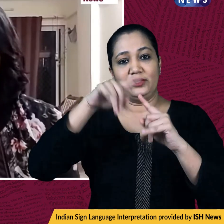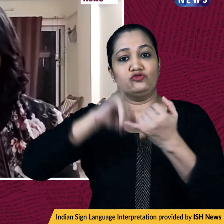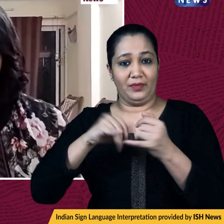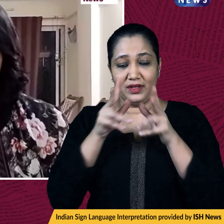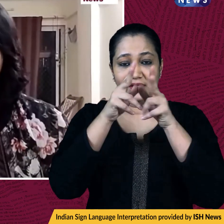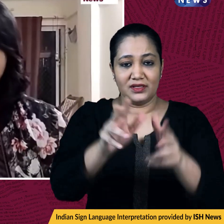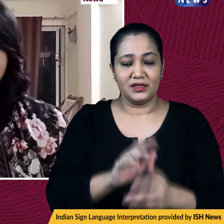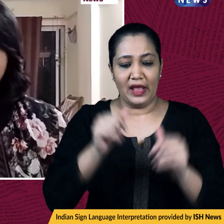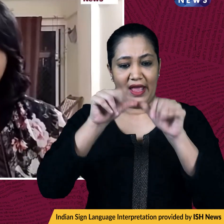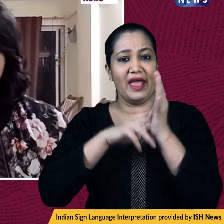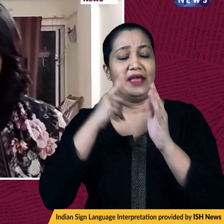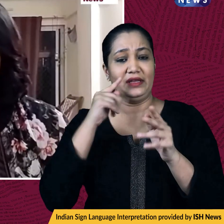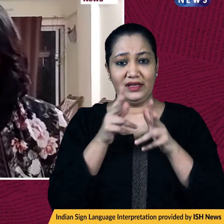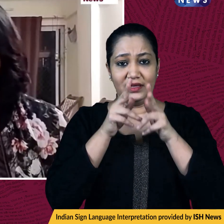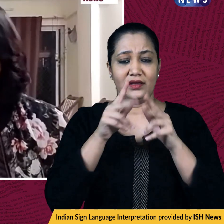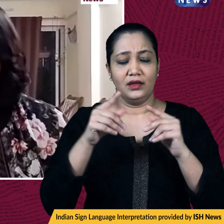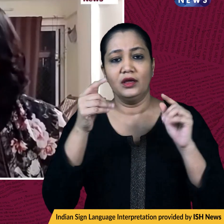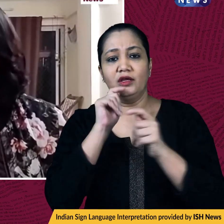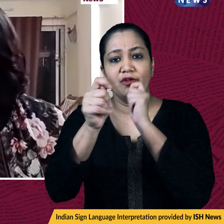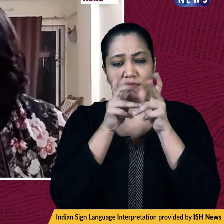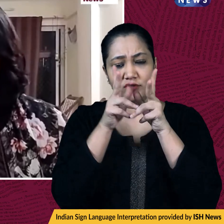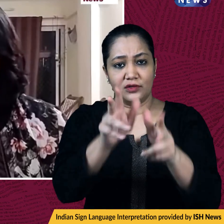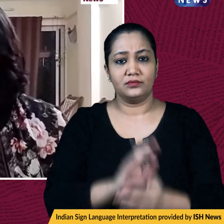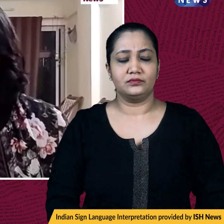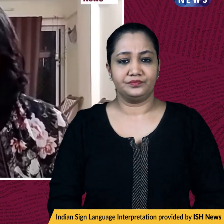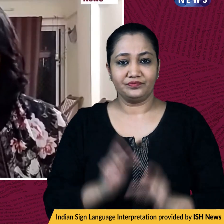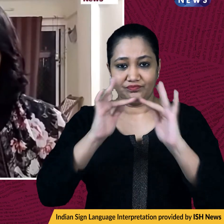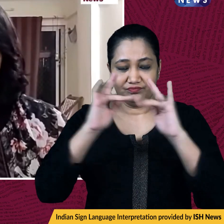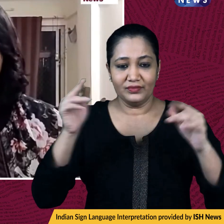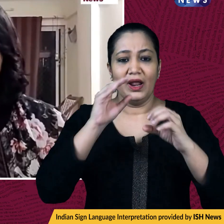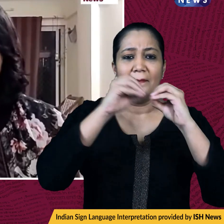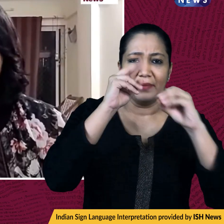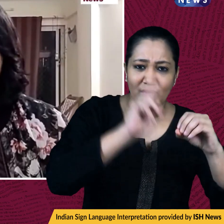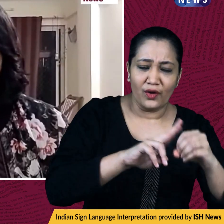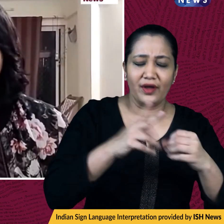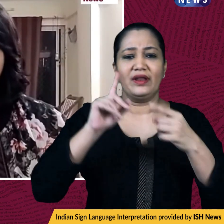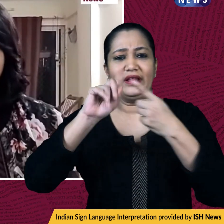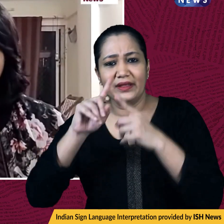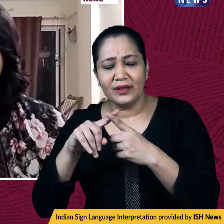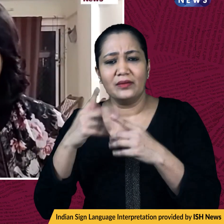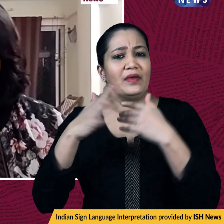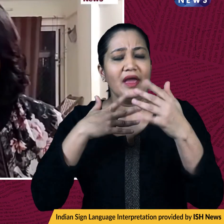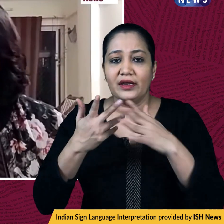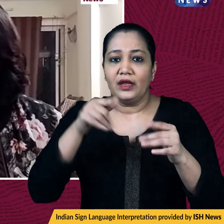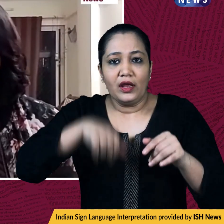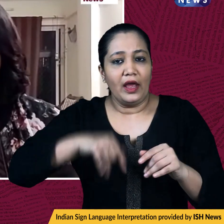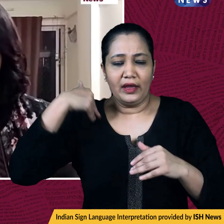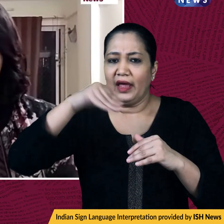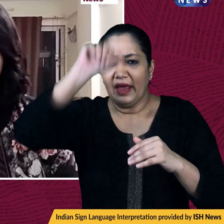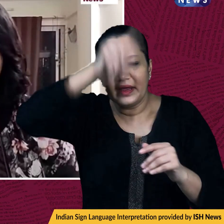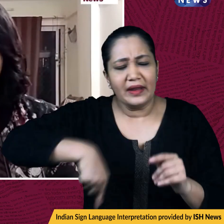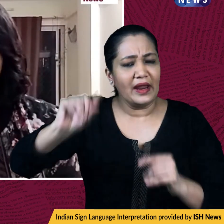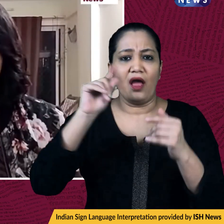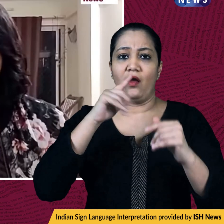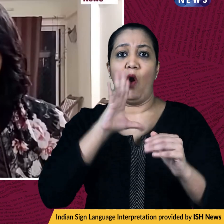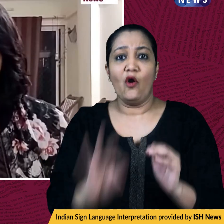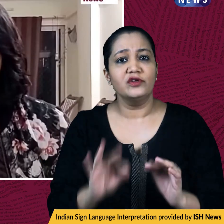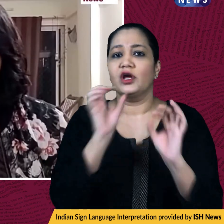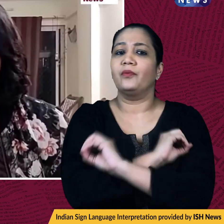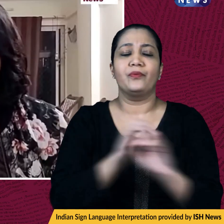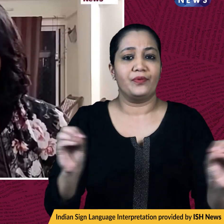temperatures occur 90% of the time, severely affecting wildlife. The study also says more than 90% of the